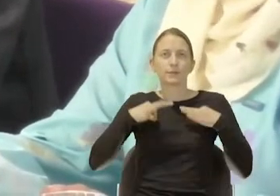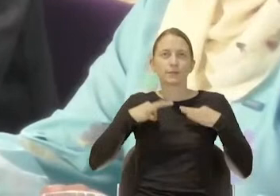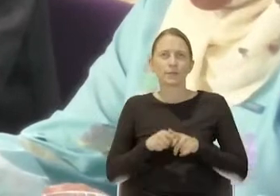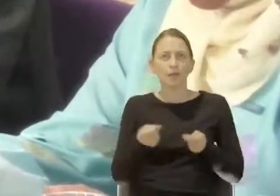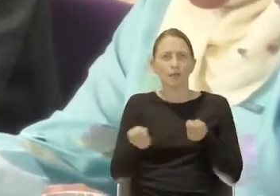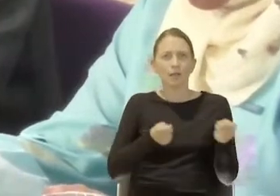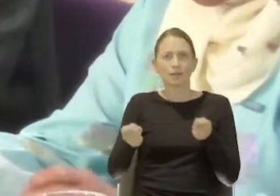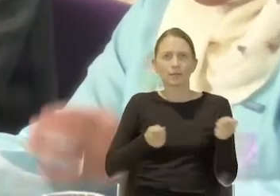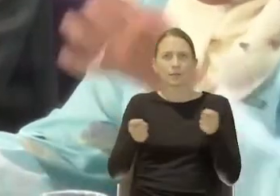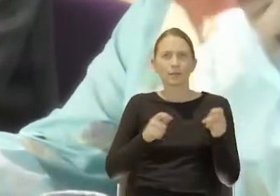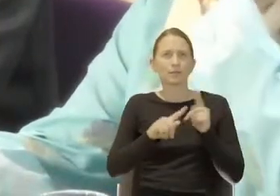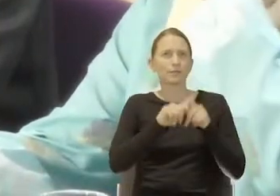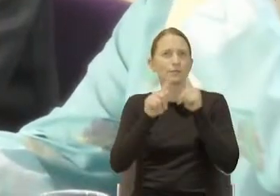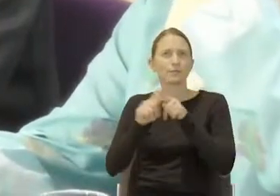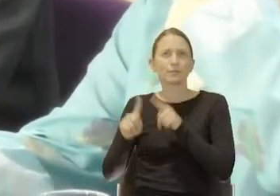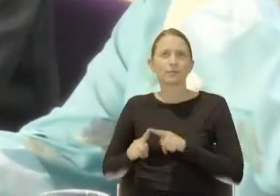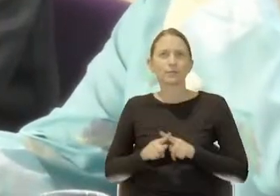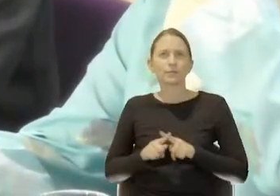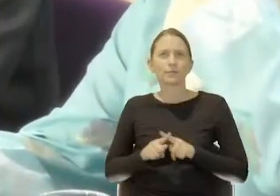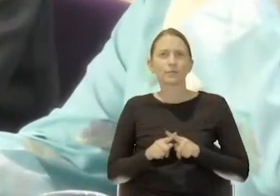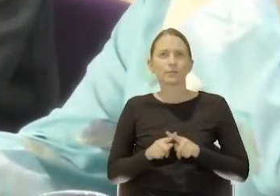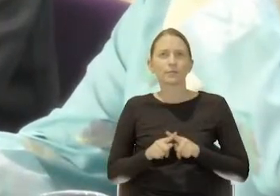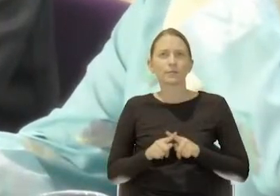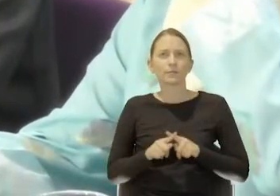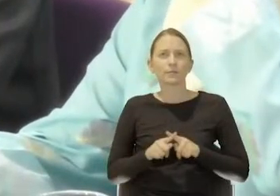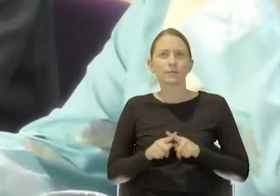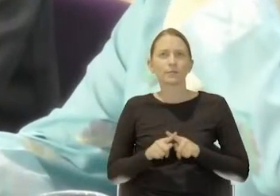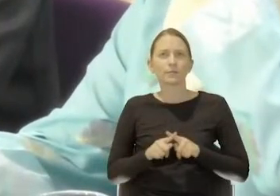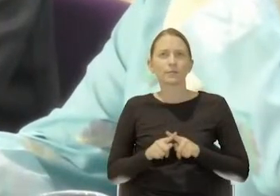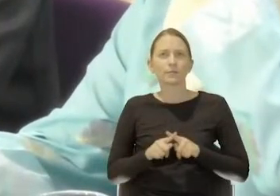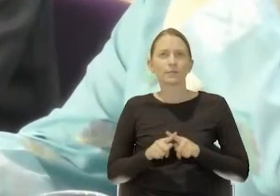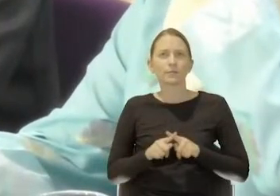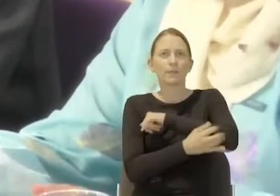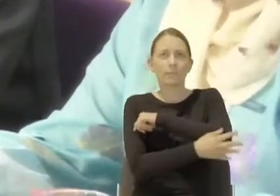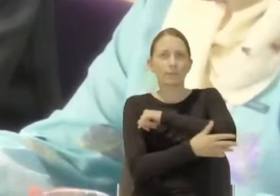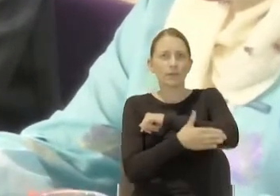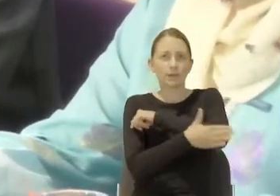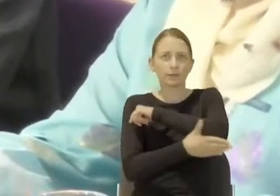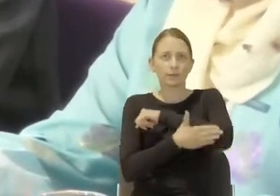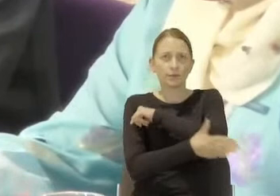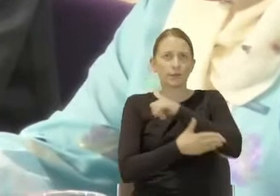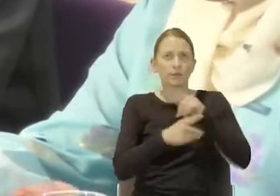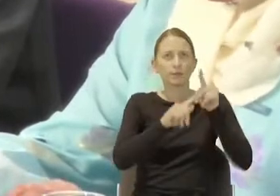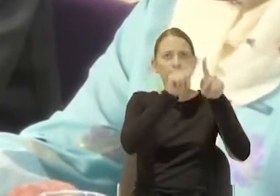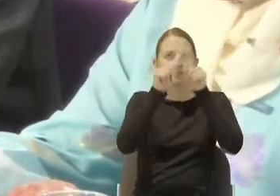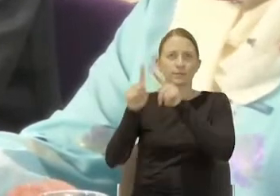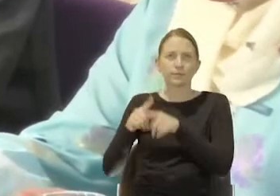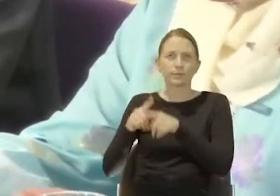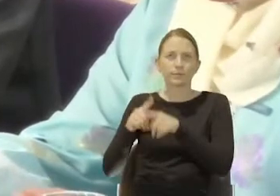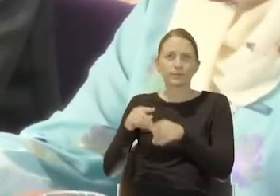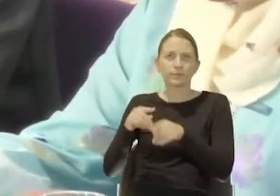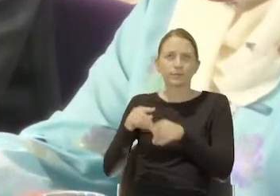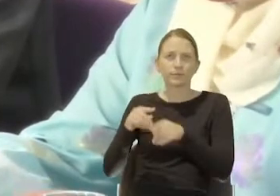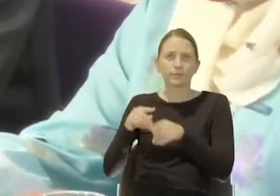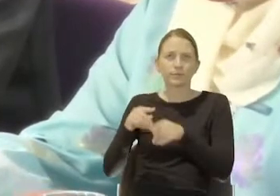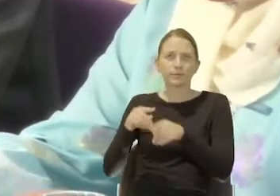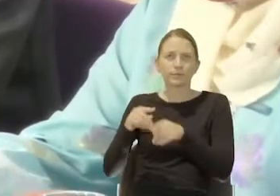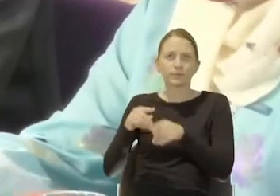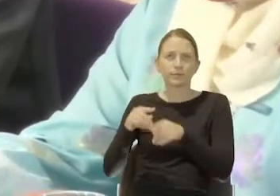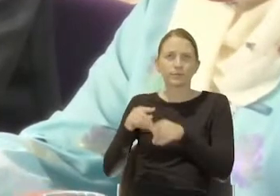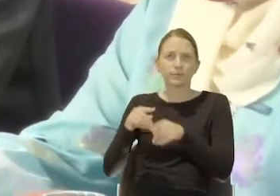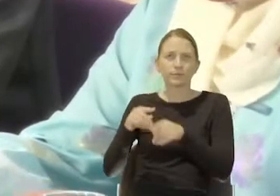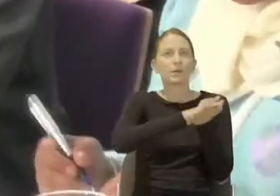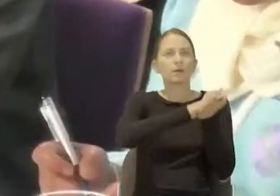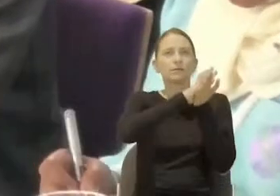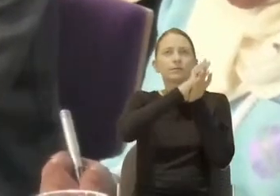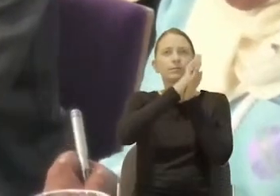considered urbanization from the perspective of inequality and UN reform, two issues